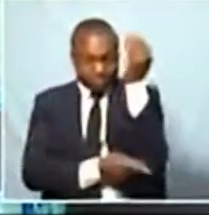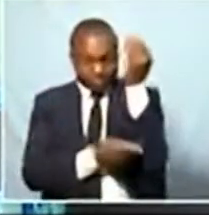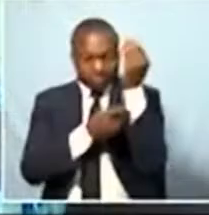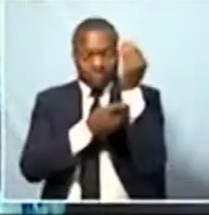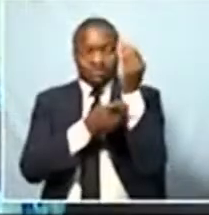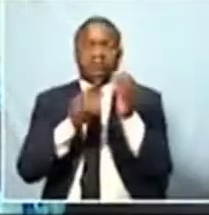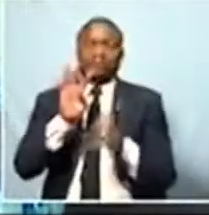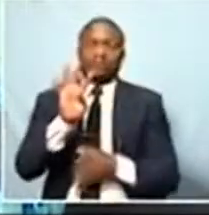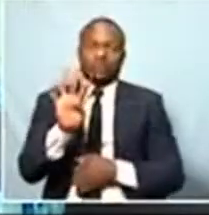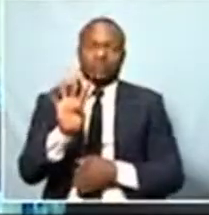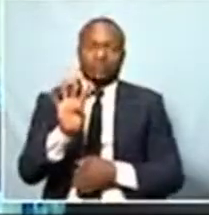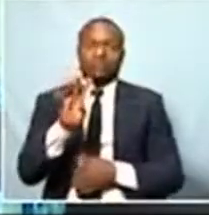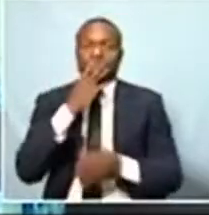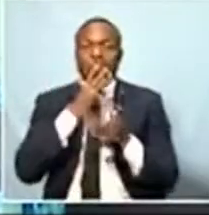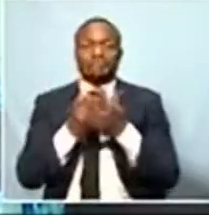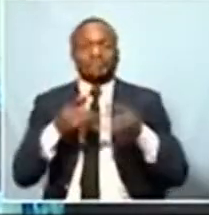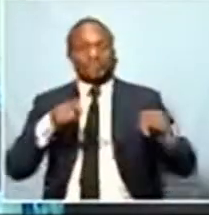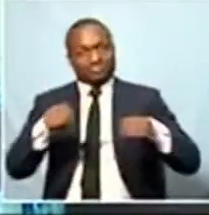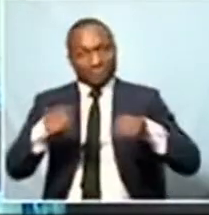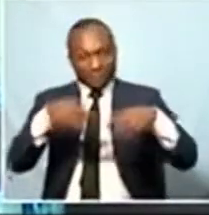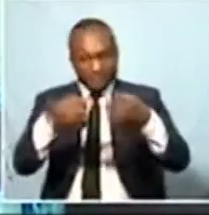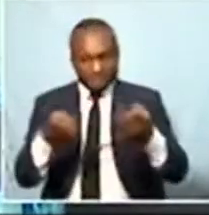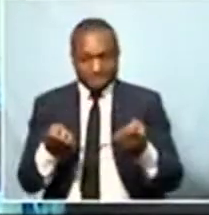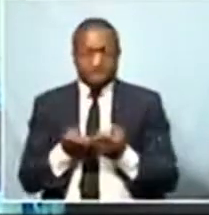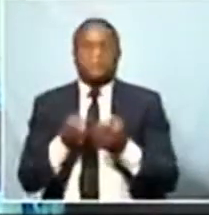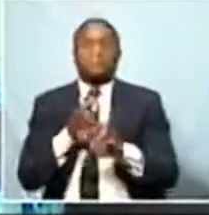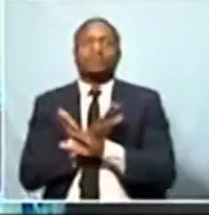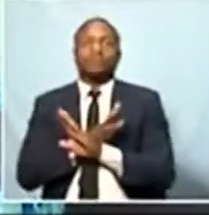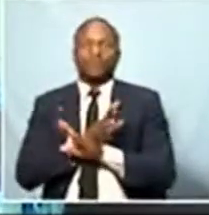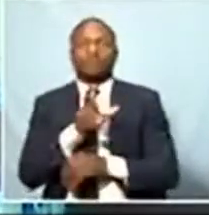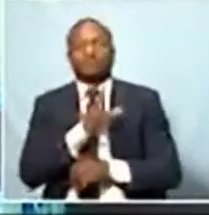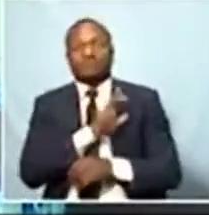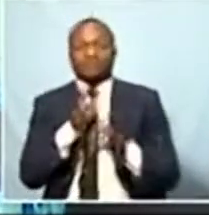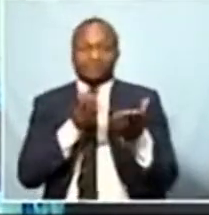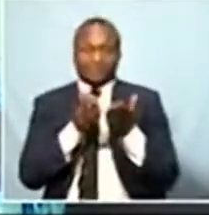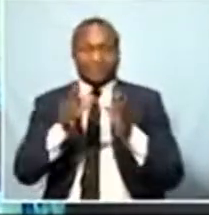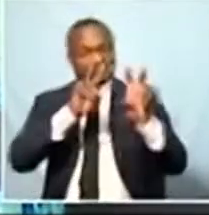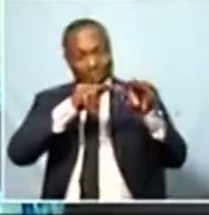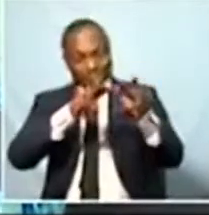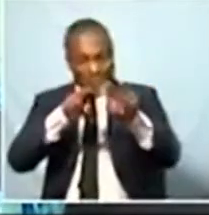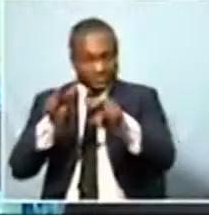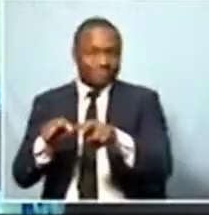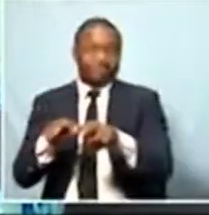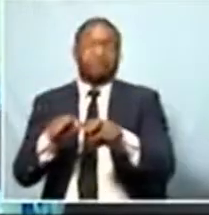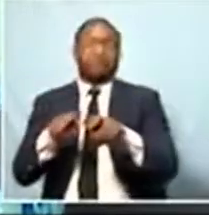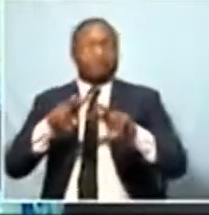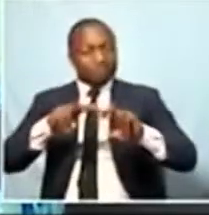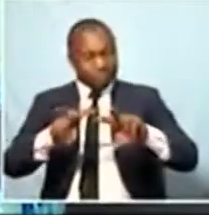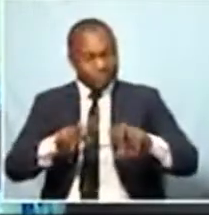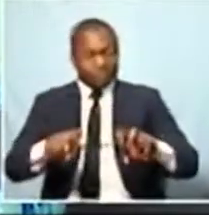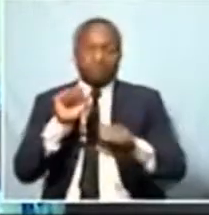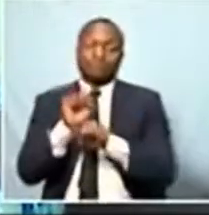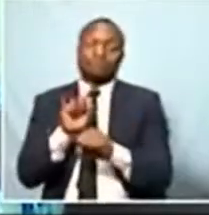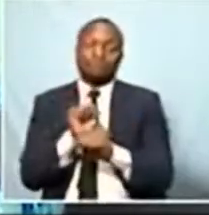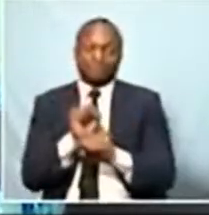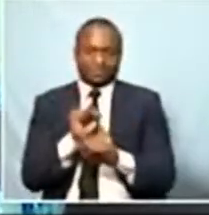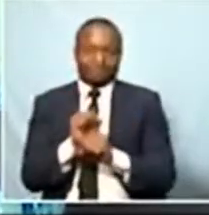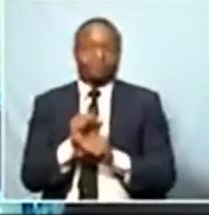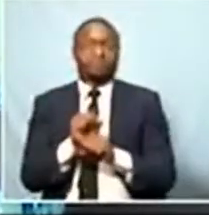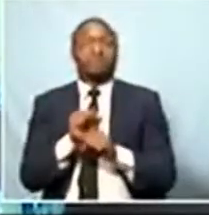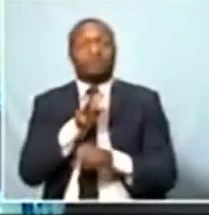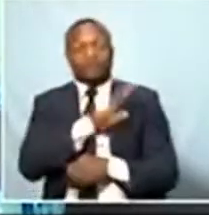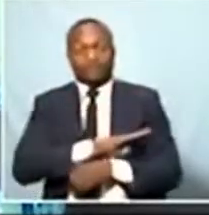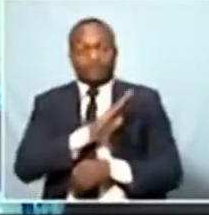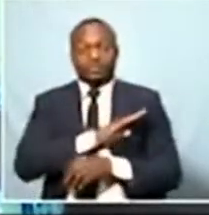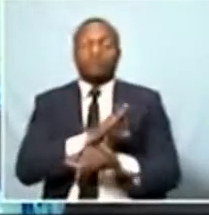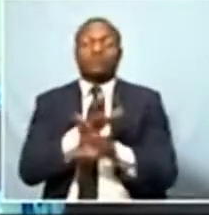Outcome 4 on good governance environment, as the Zambia Police Service Commission monitors and evaluates the performance and conduct of Zambia